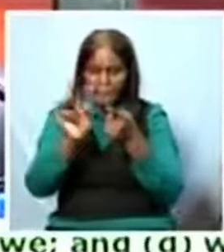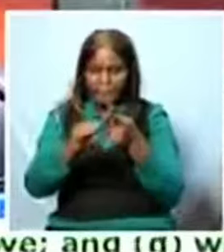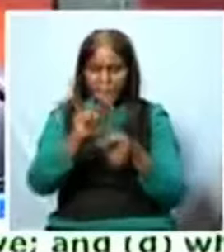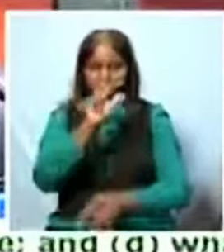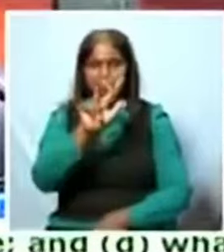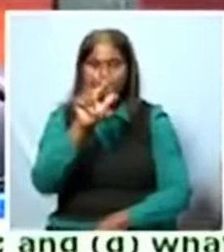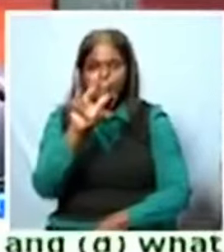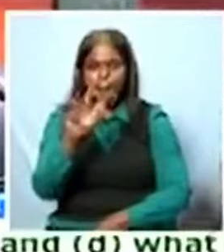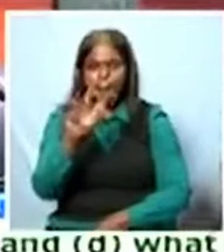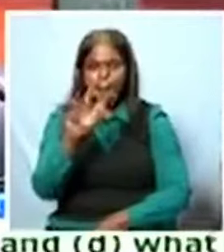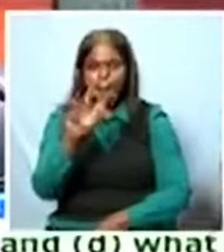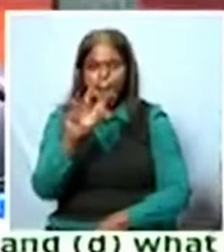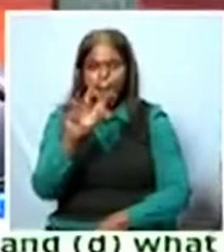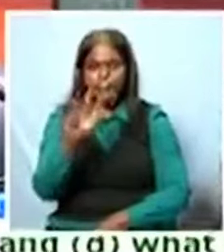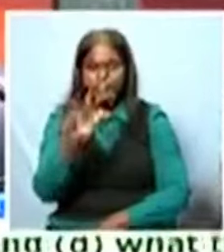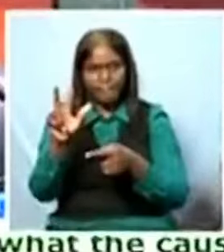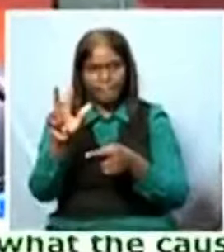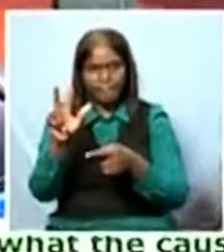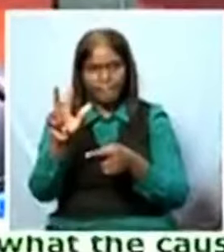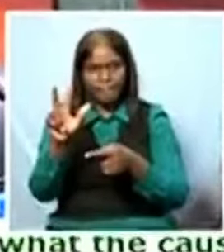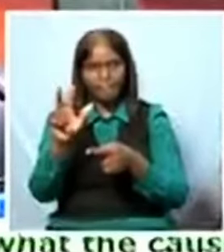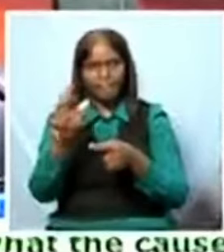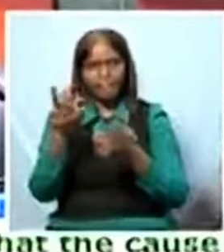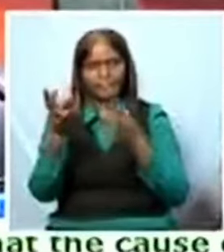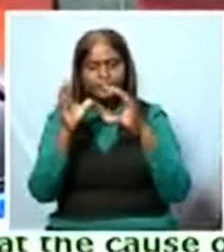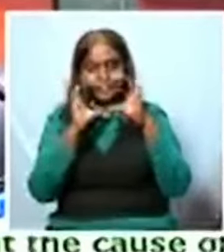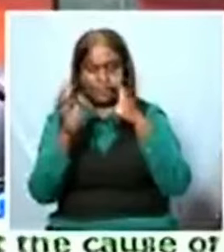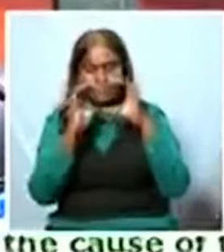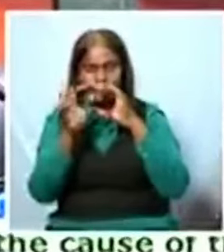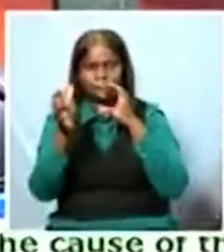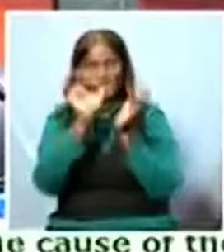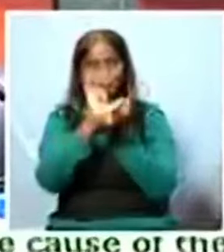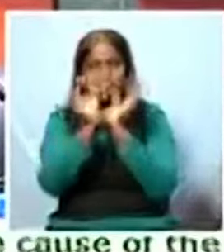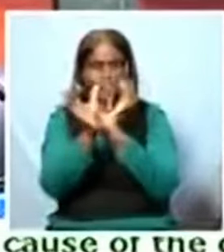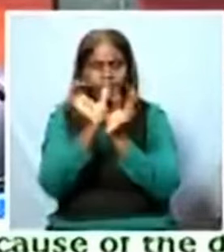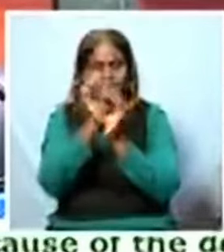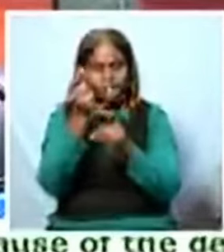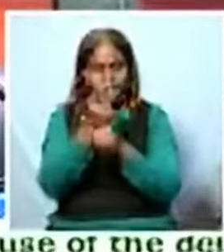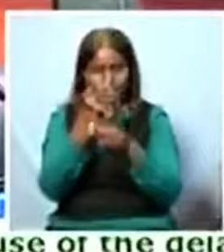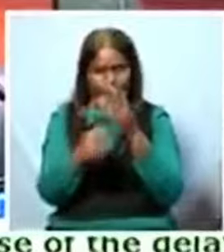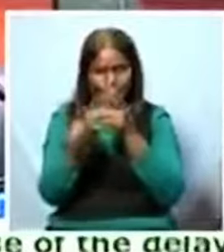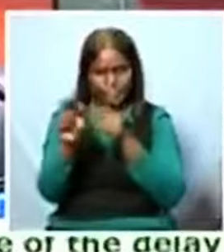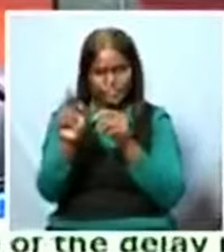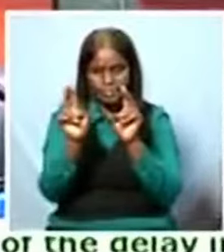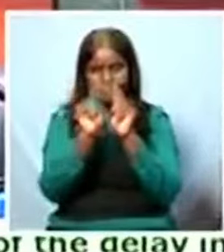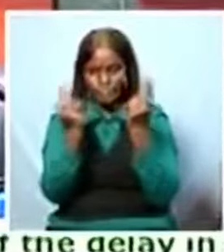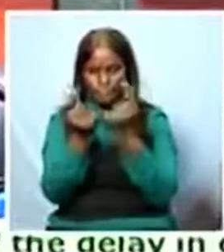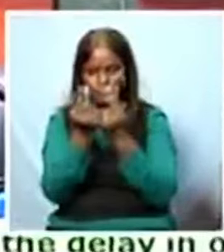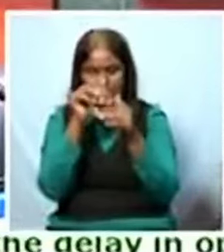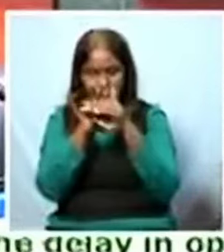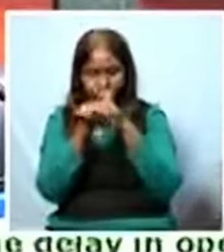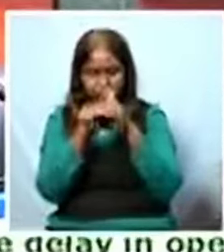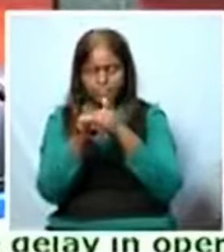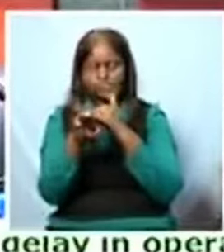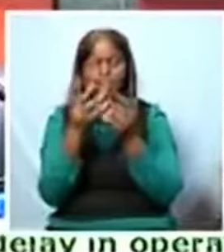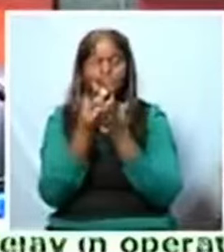33 mobile communication towers from the Universal Access